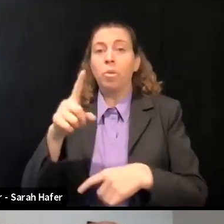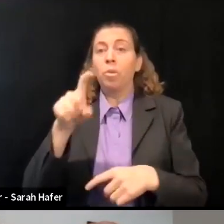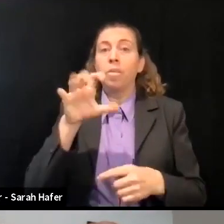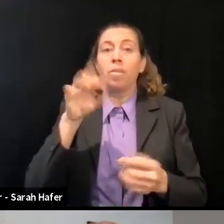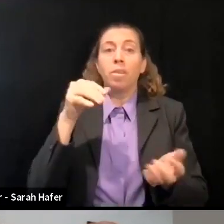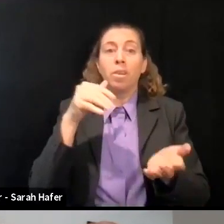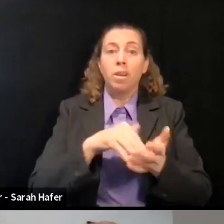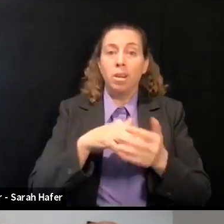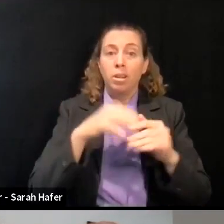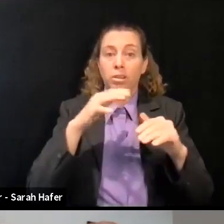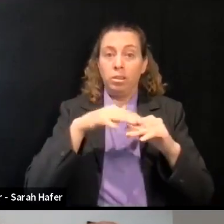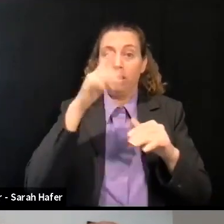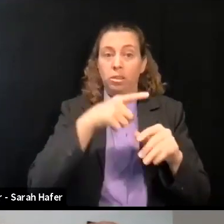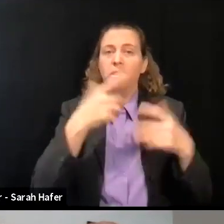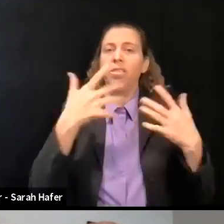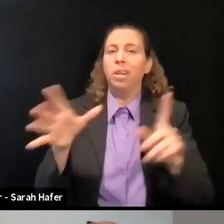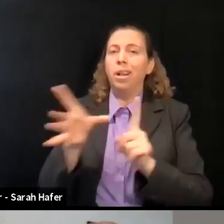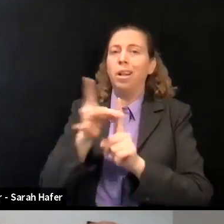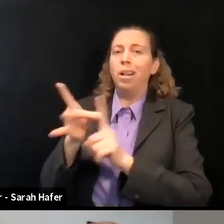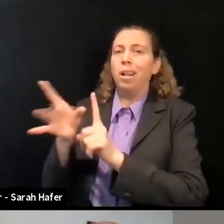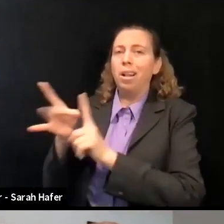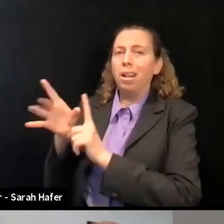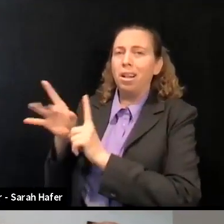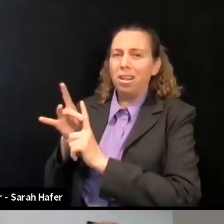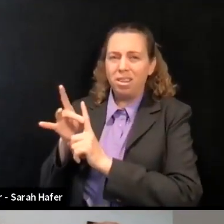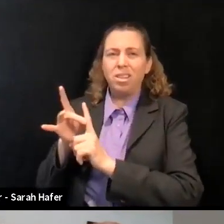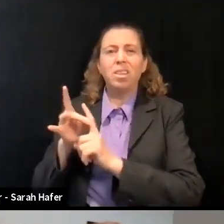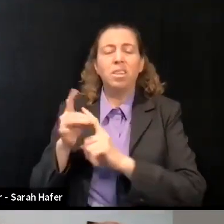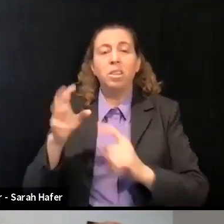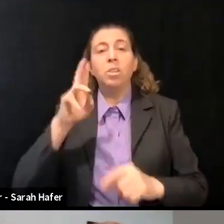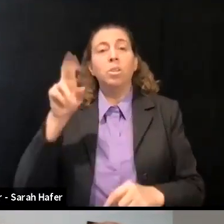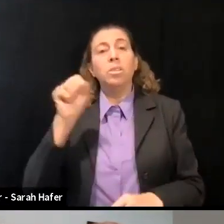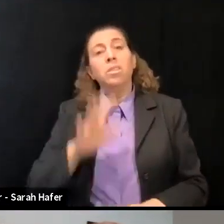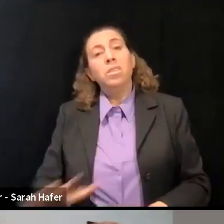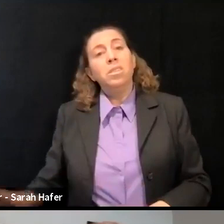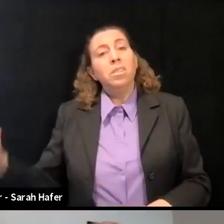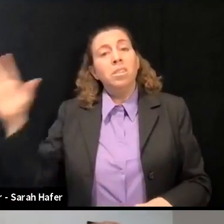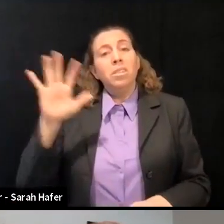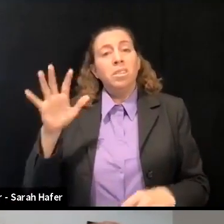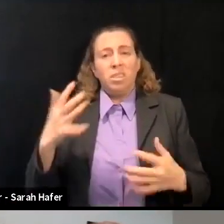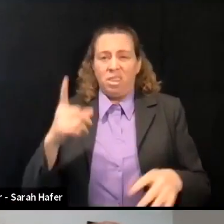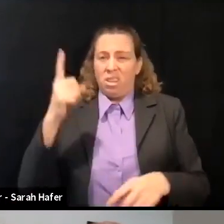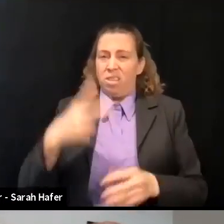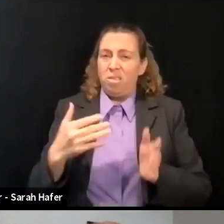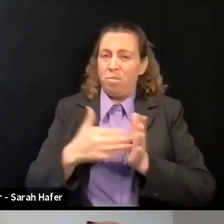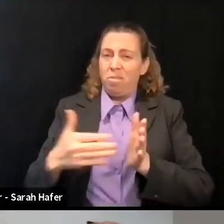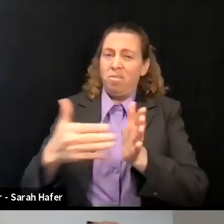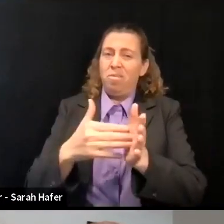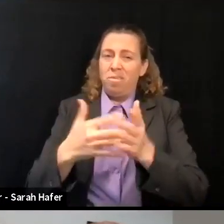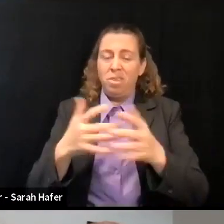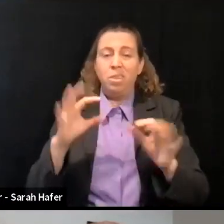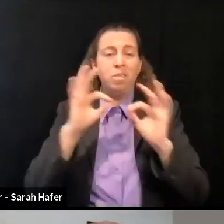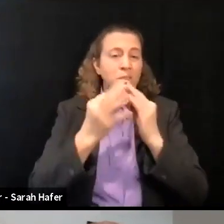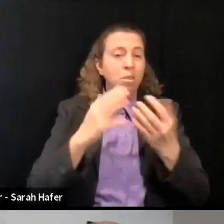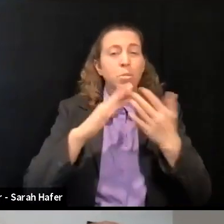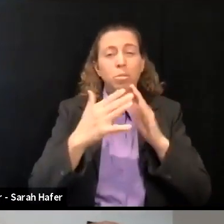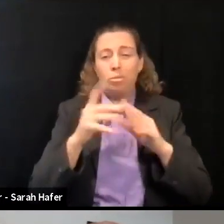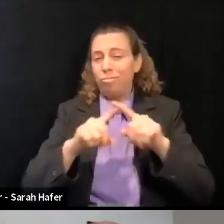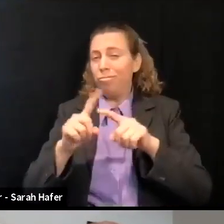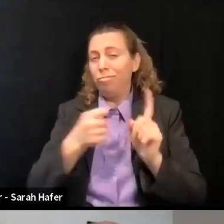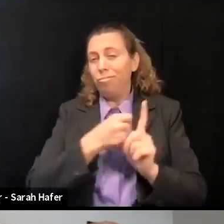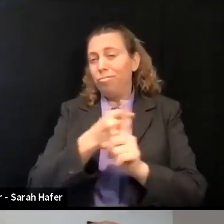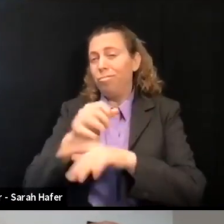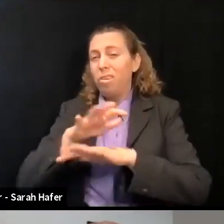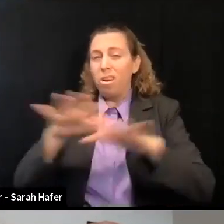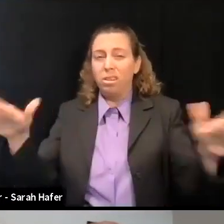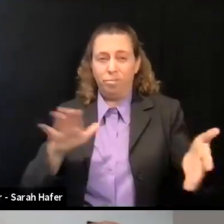disease. Across the United States, over 500,000 family and community members have died with COVID. We